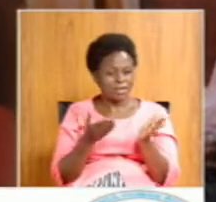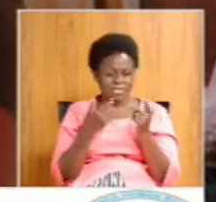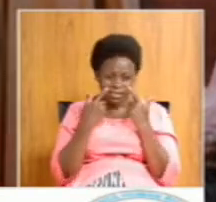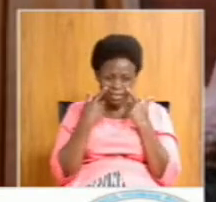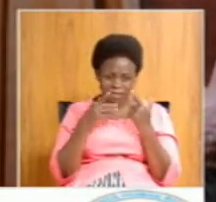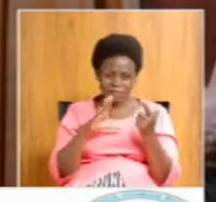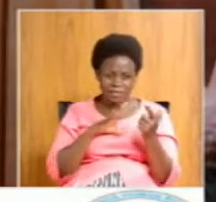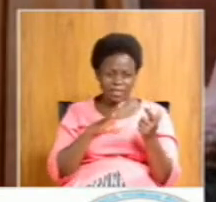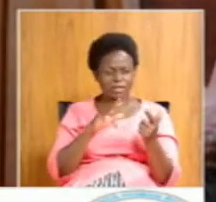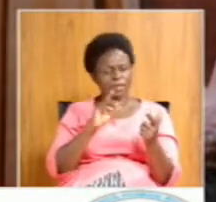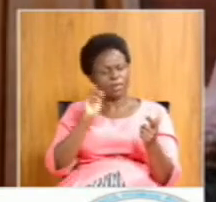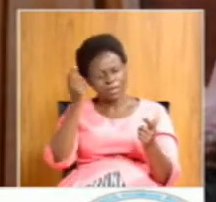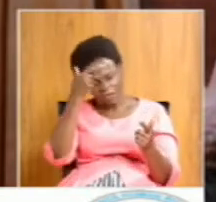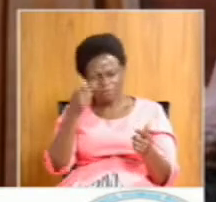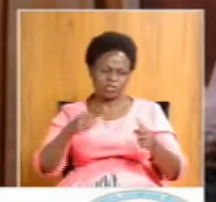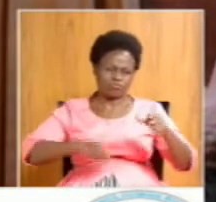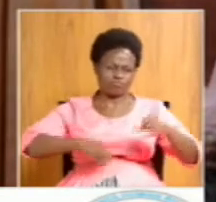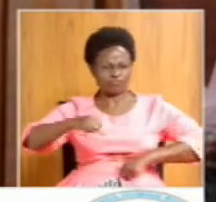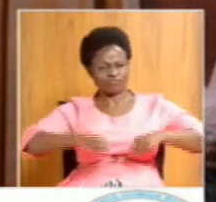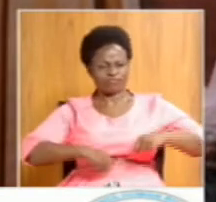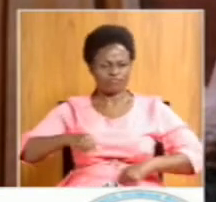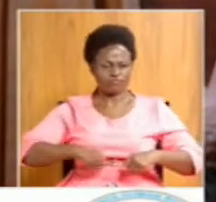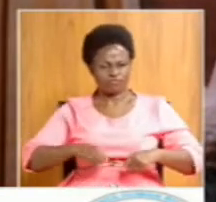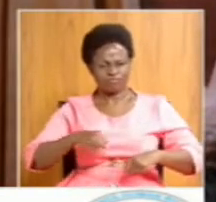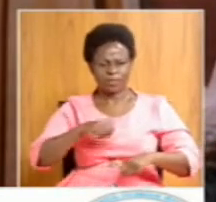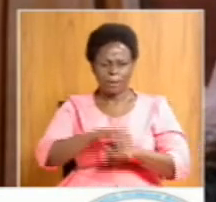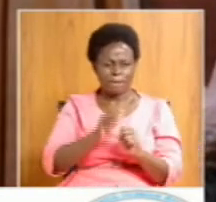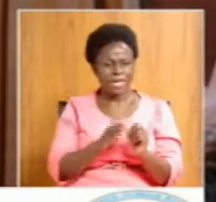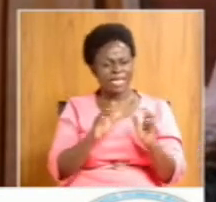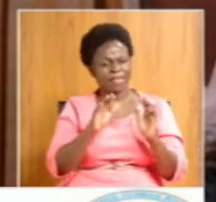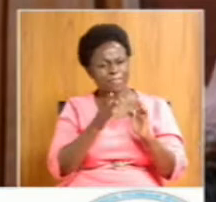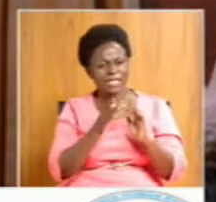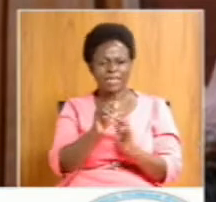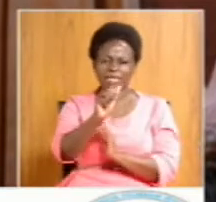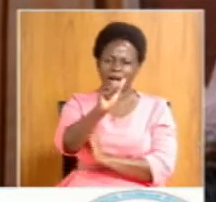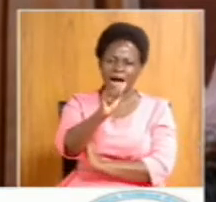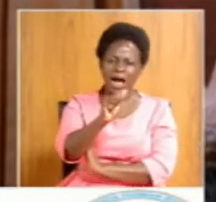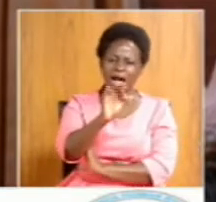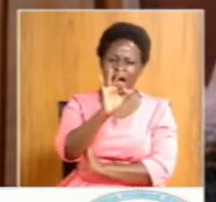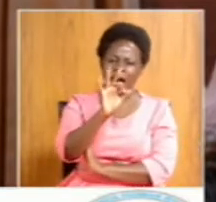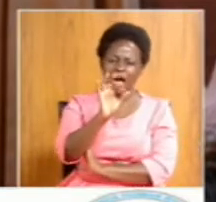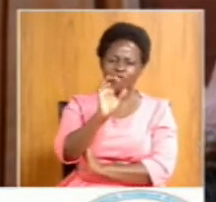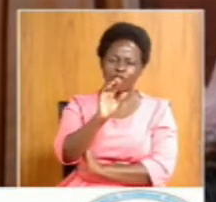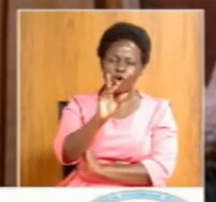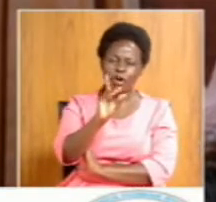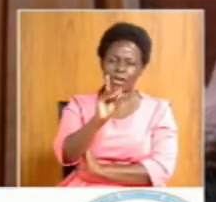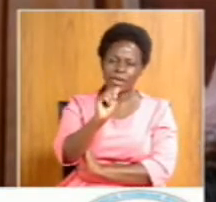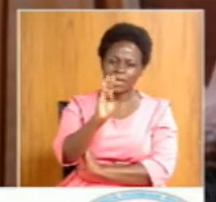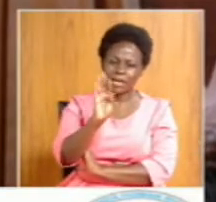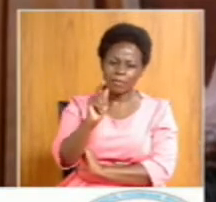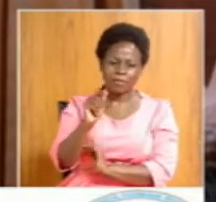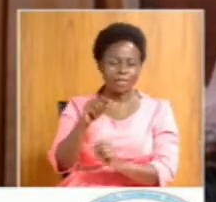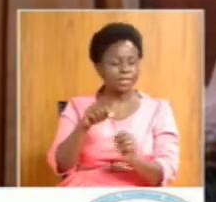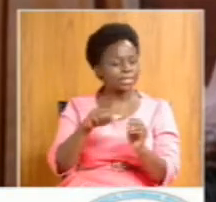government boosts of efforts to make internet affordable but the case is not true also as